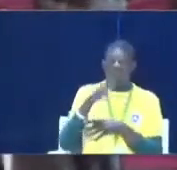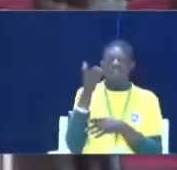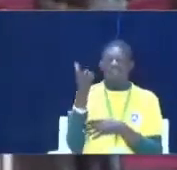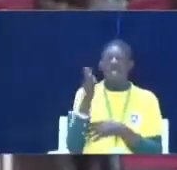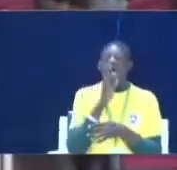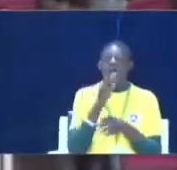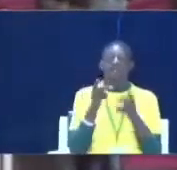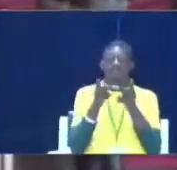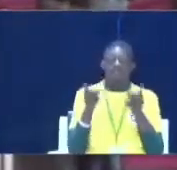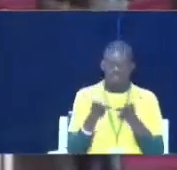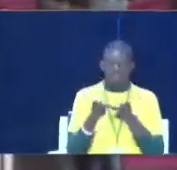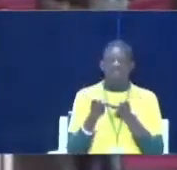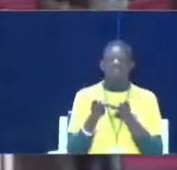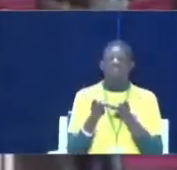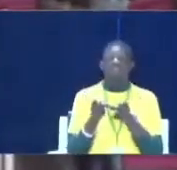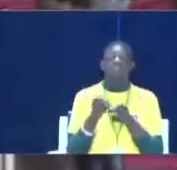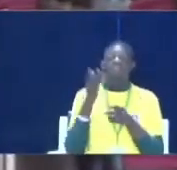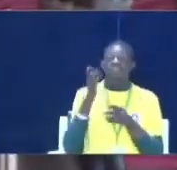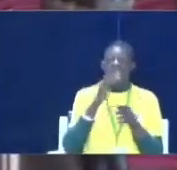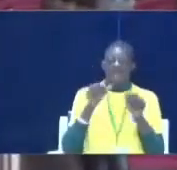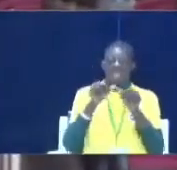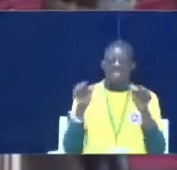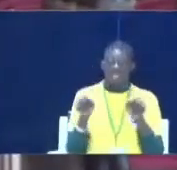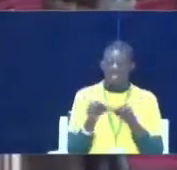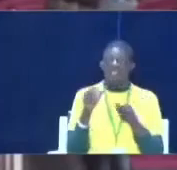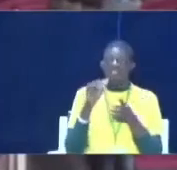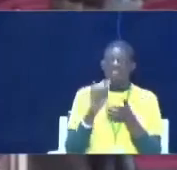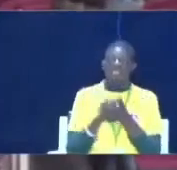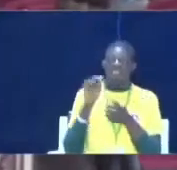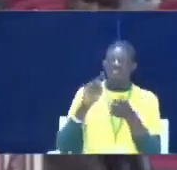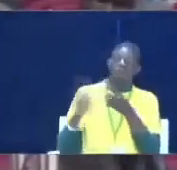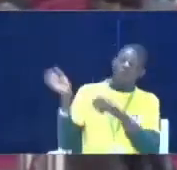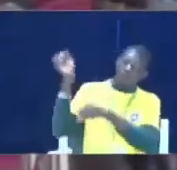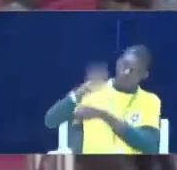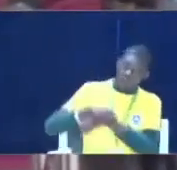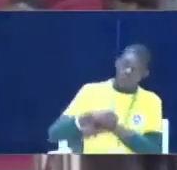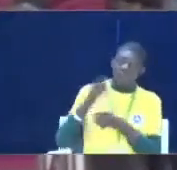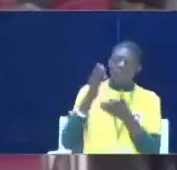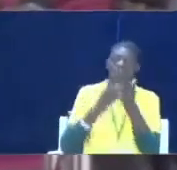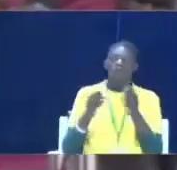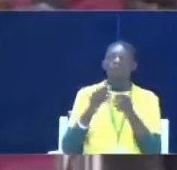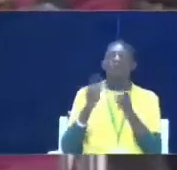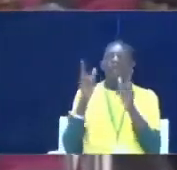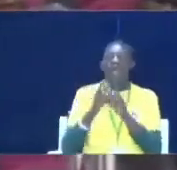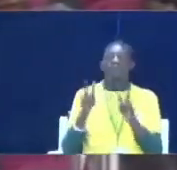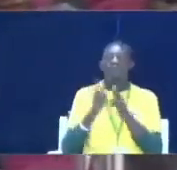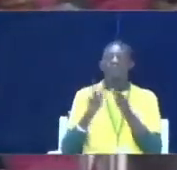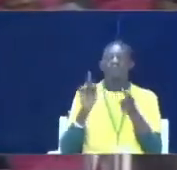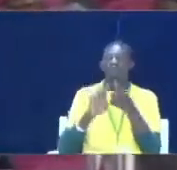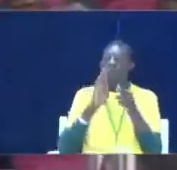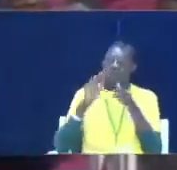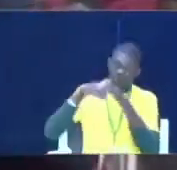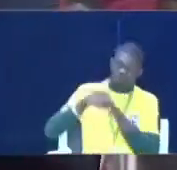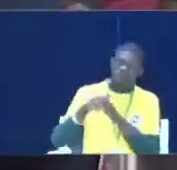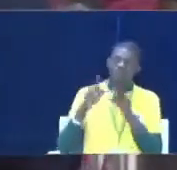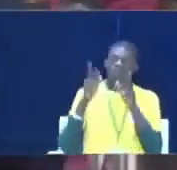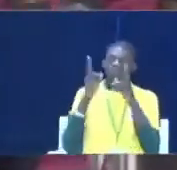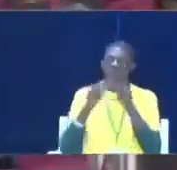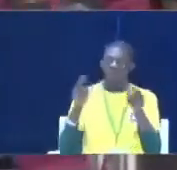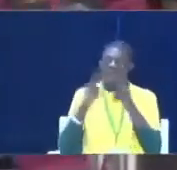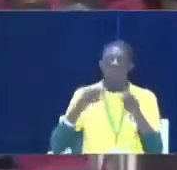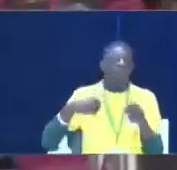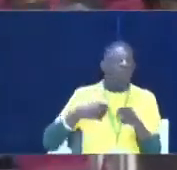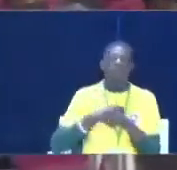places. There are territories yet conquered. There are campuses to be invaded. There are villages we have not